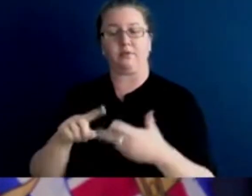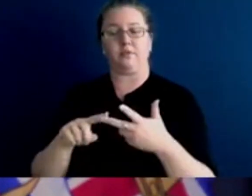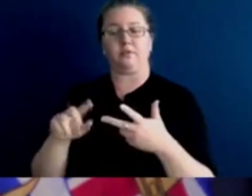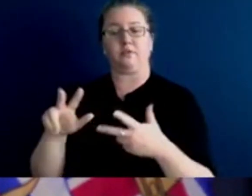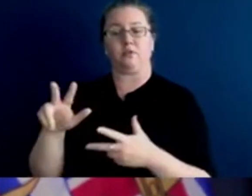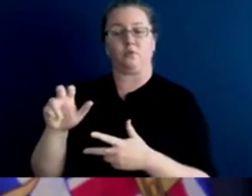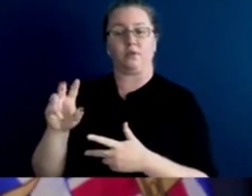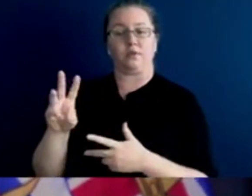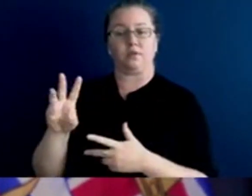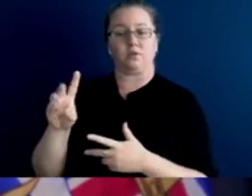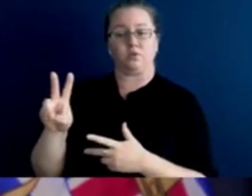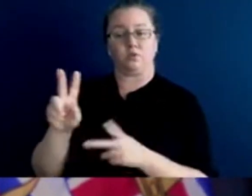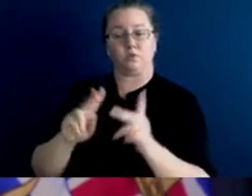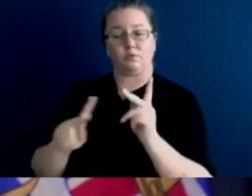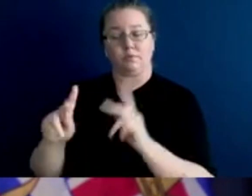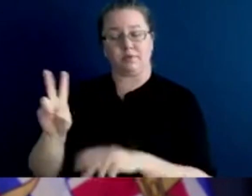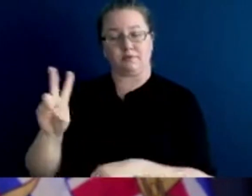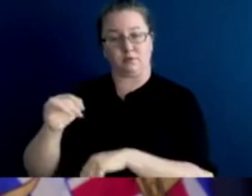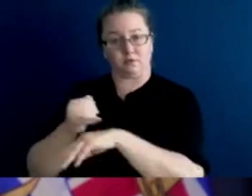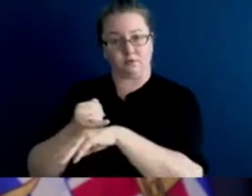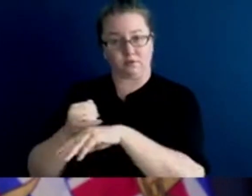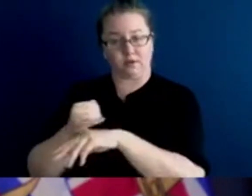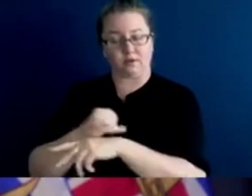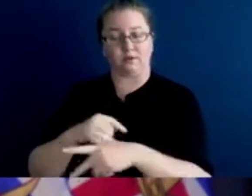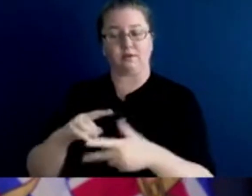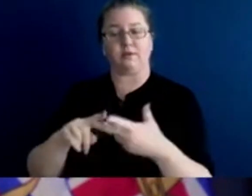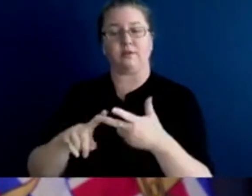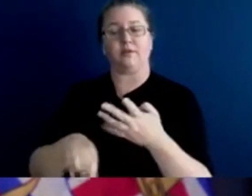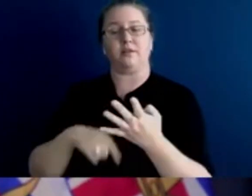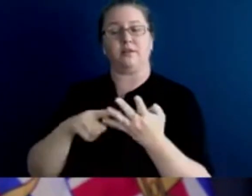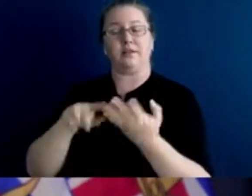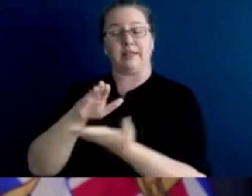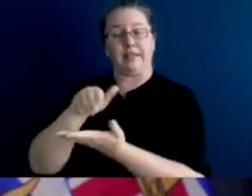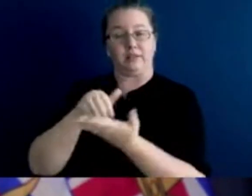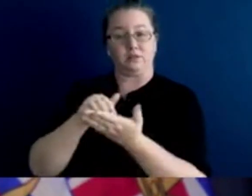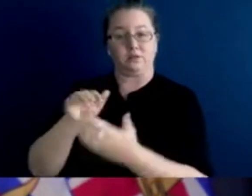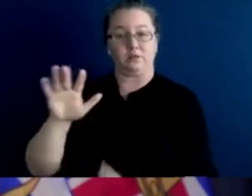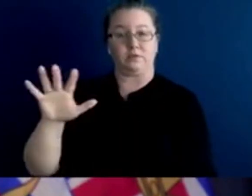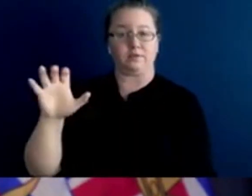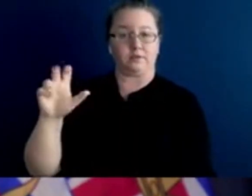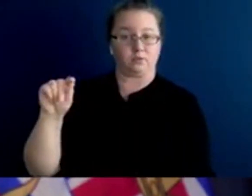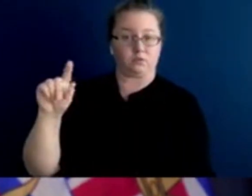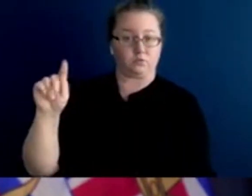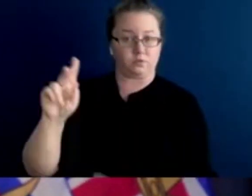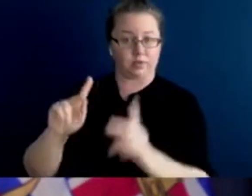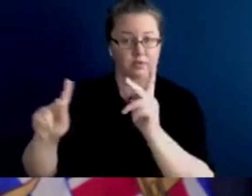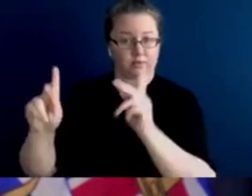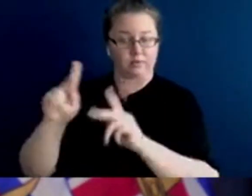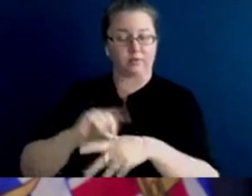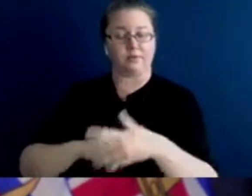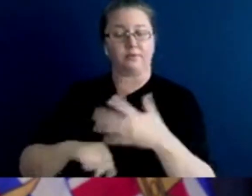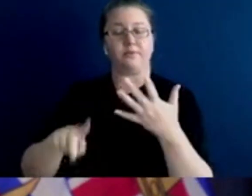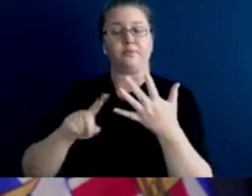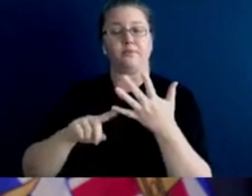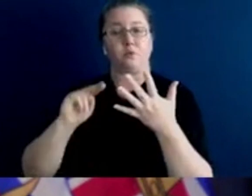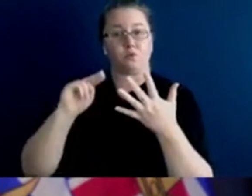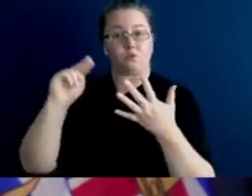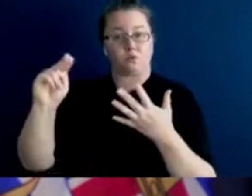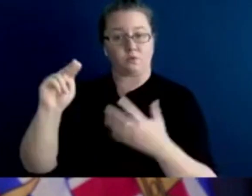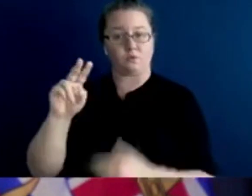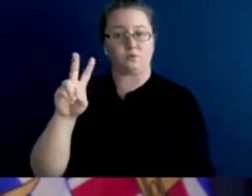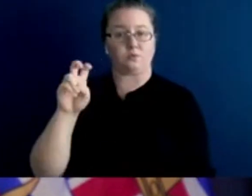including 12 who are epidemiologically linked, bringing our total number of cases in British Columbia to